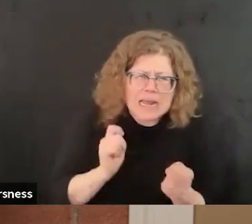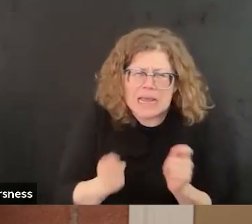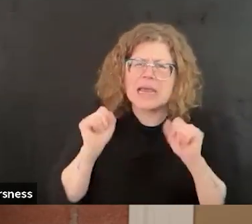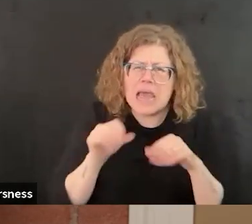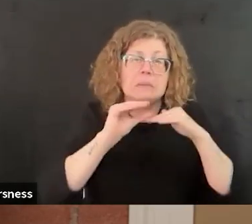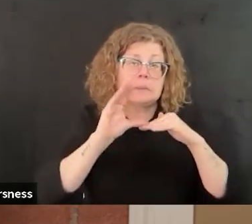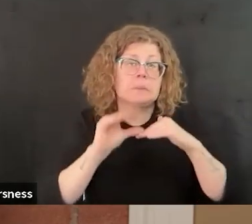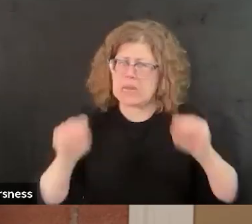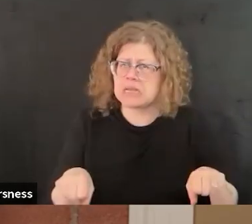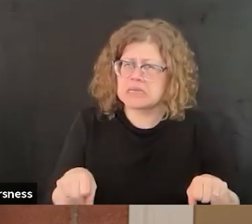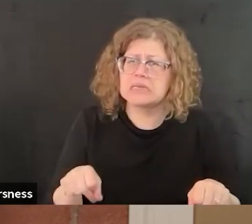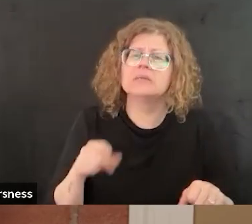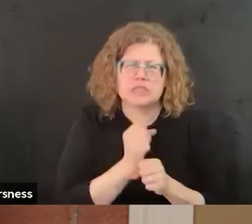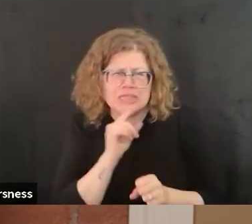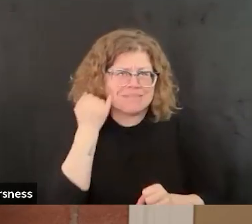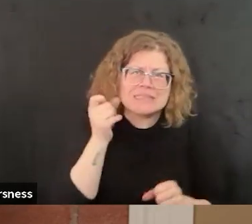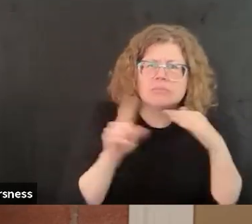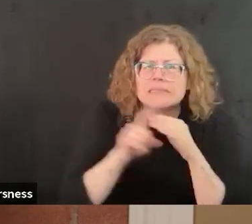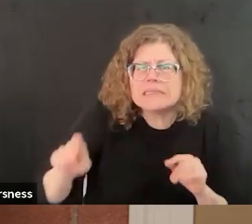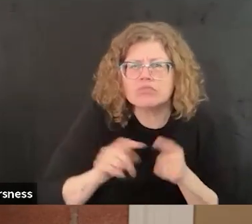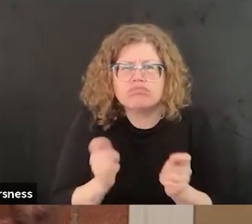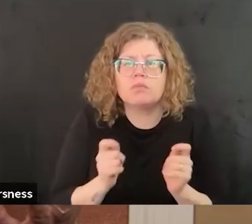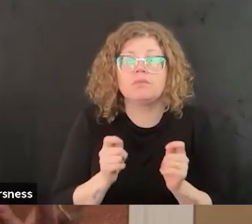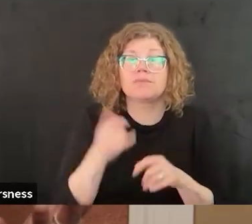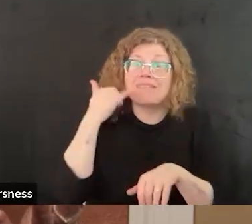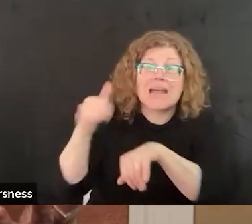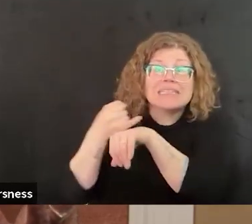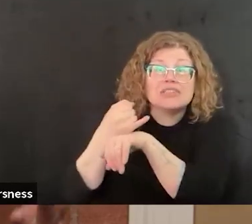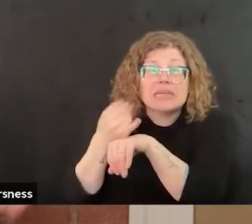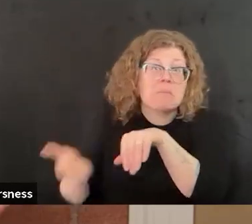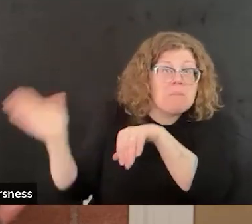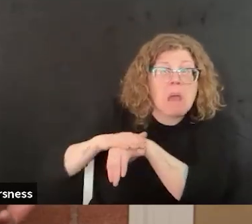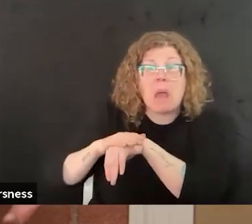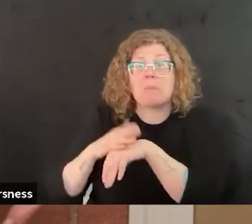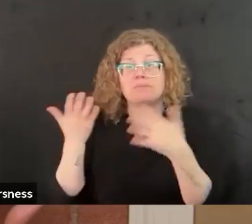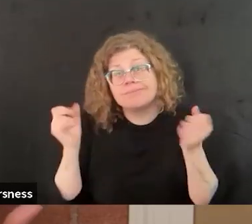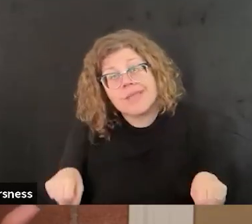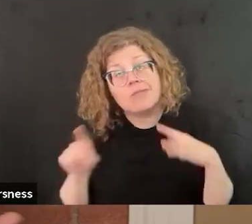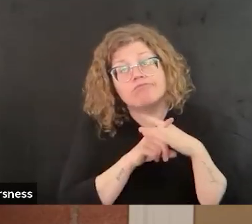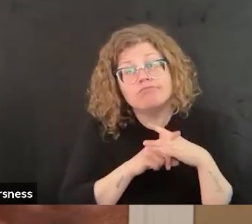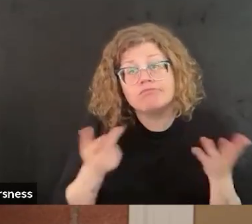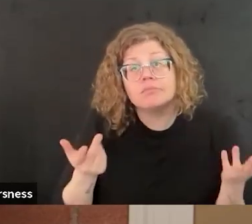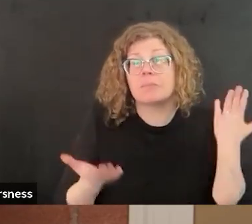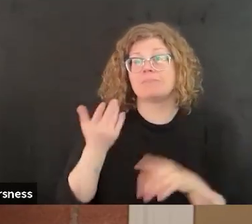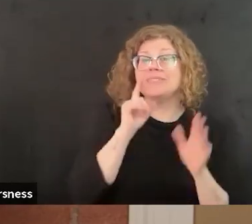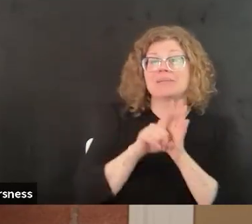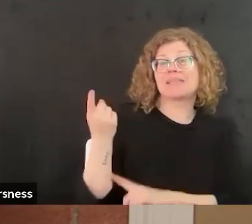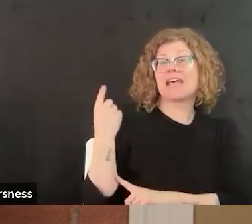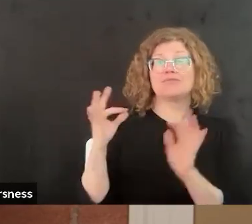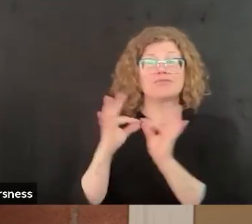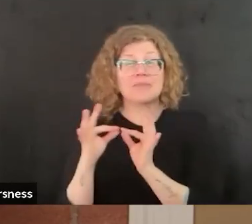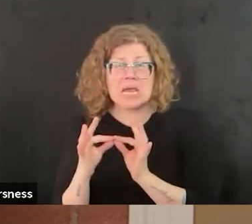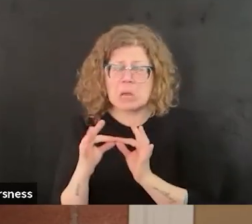change things a little as the project progresses, or if inflation hits suddenly and costs of materials go up through the course of your project,